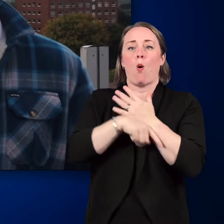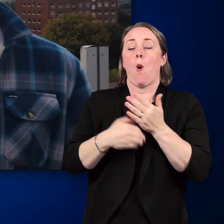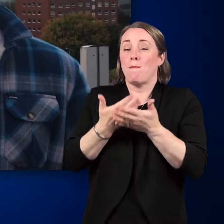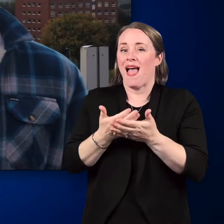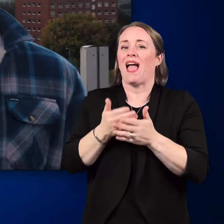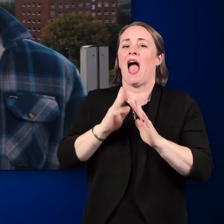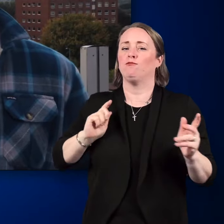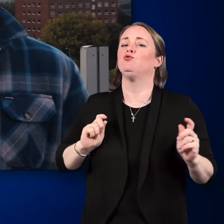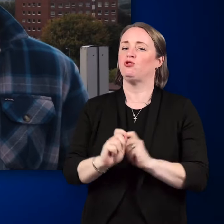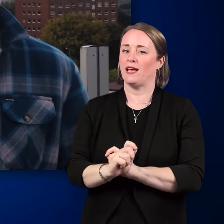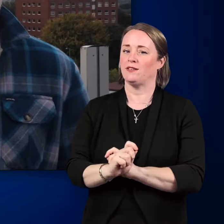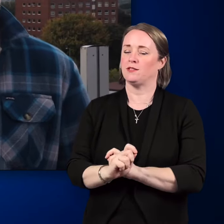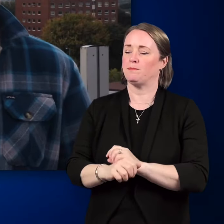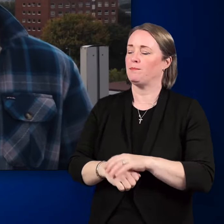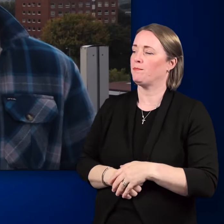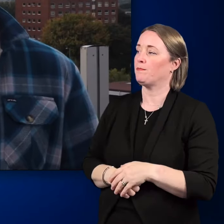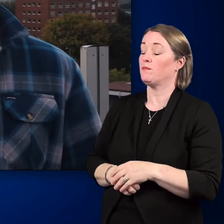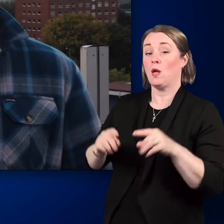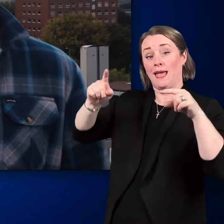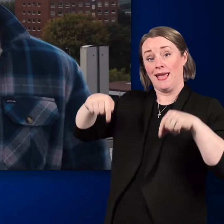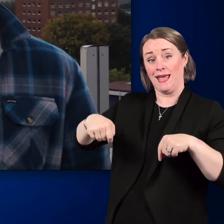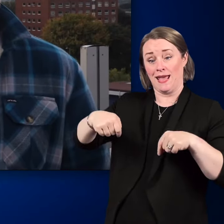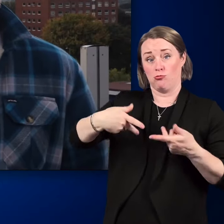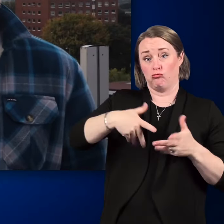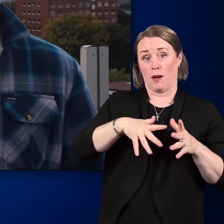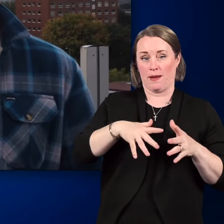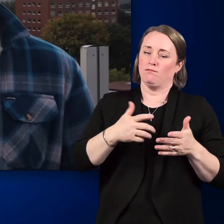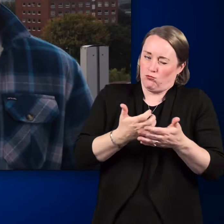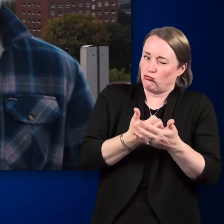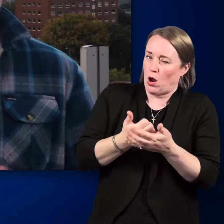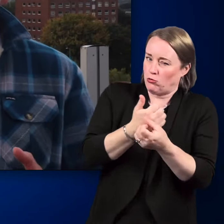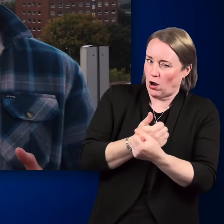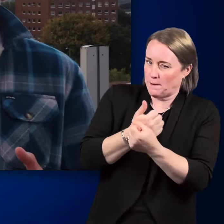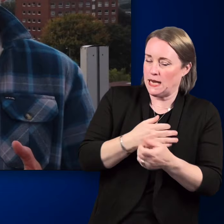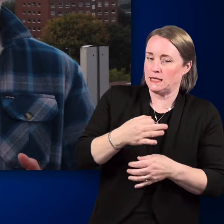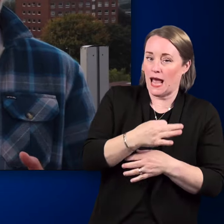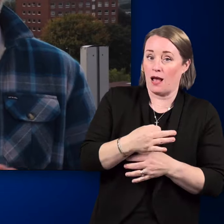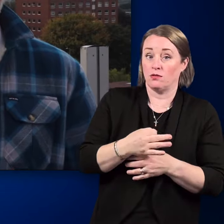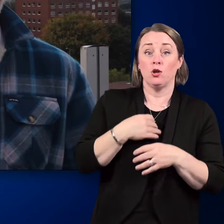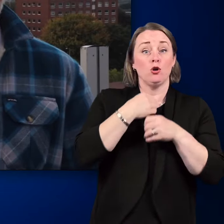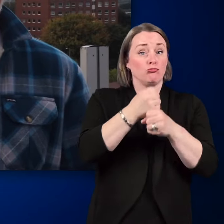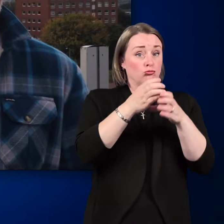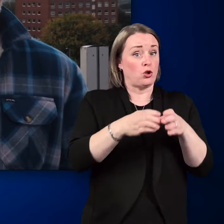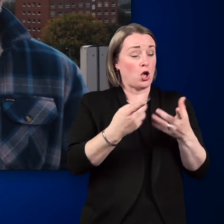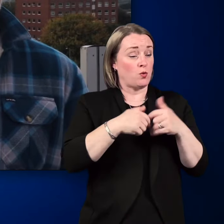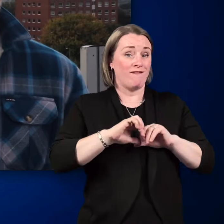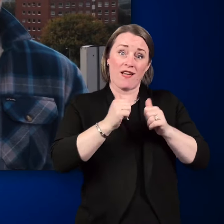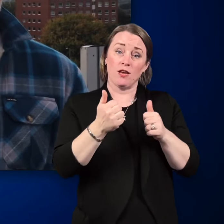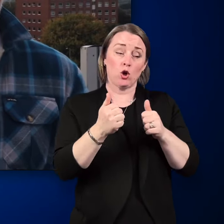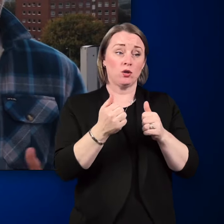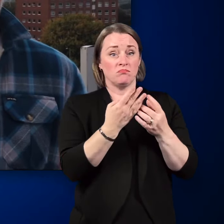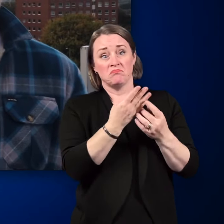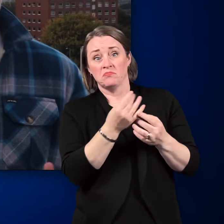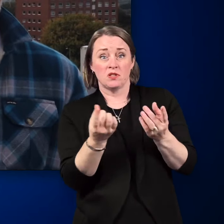Here in the town of Rugby, we're very good as the church at ministering to some of society's